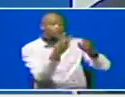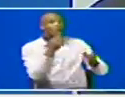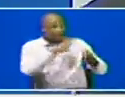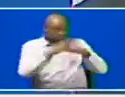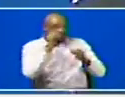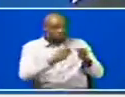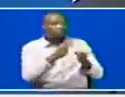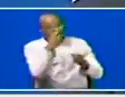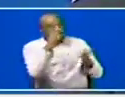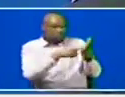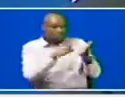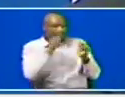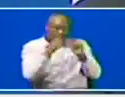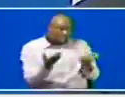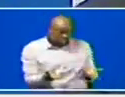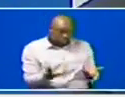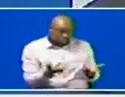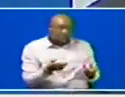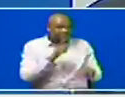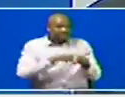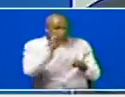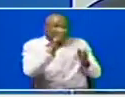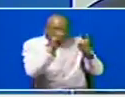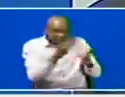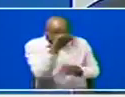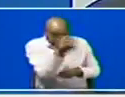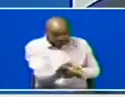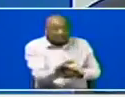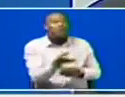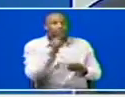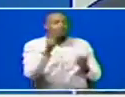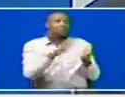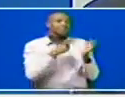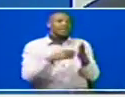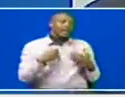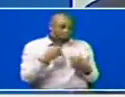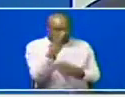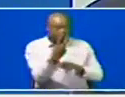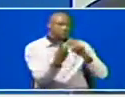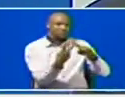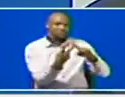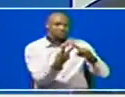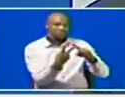two things wrong in dealing with an issue where there's a level of conflict, which at the moment